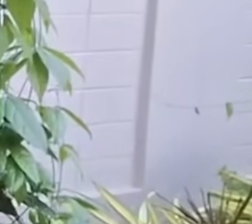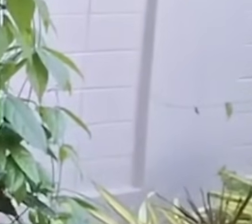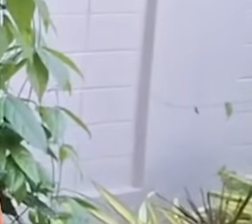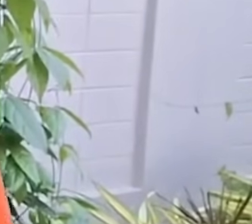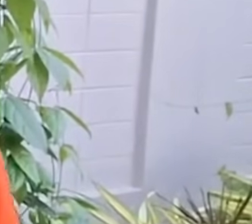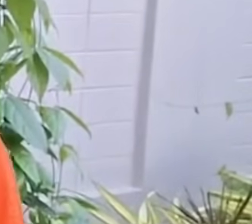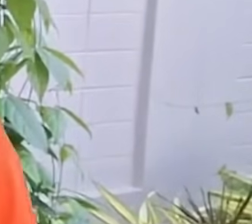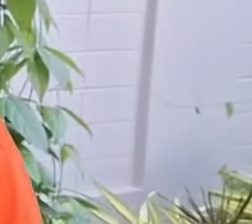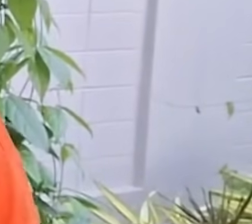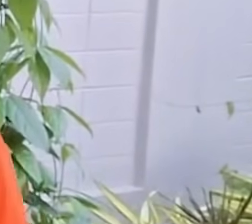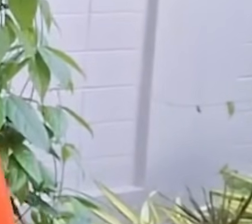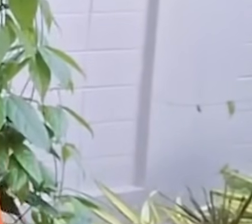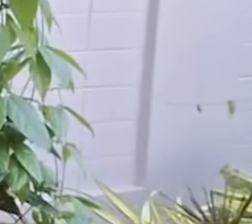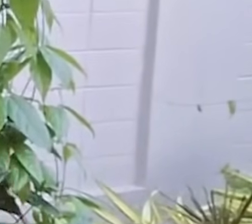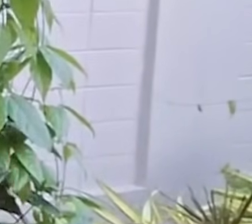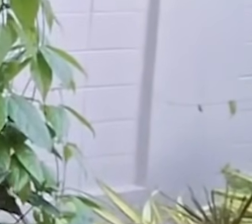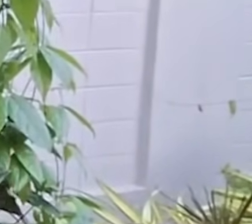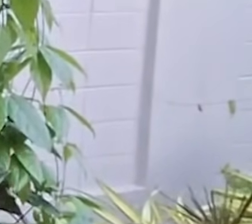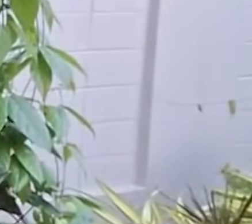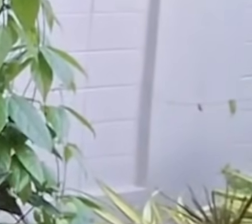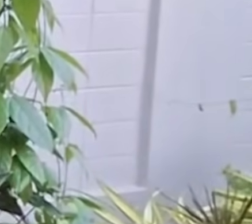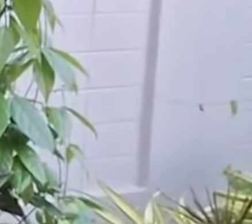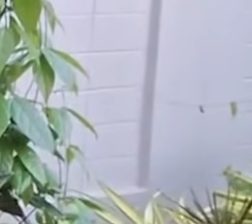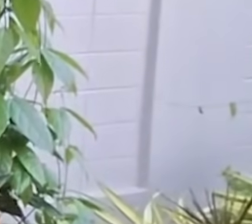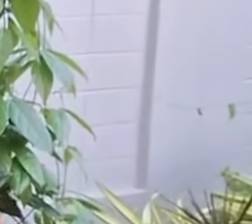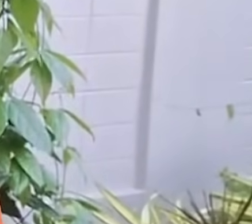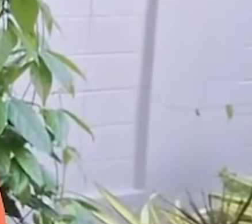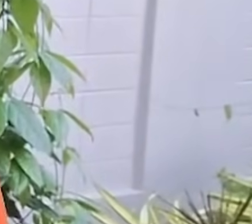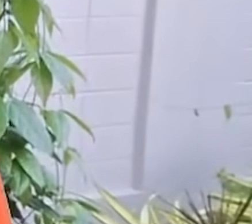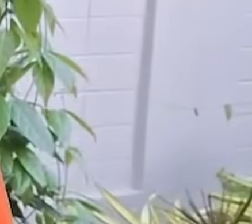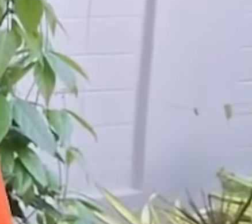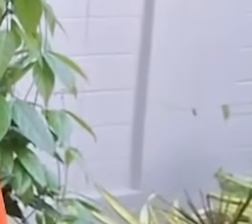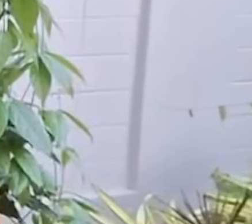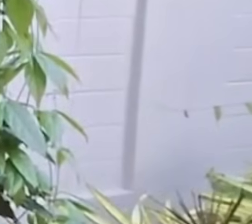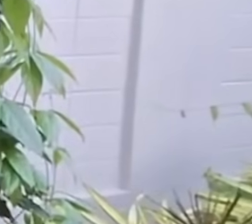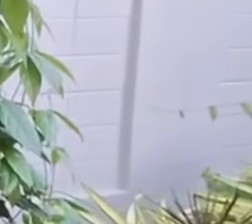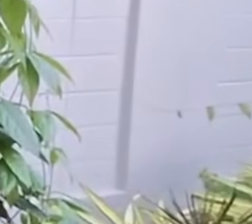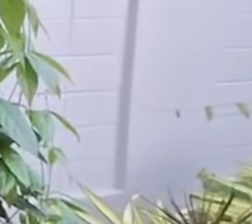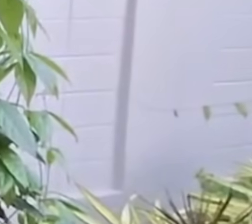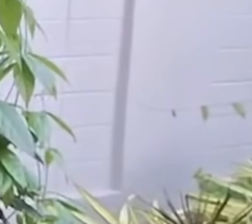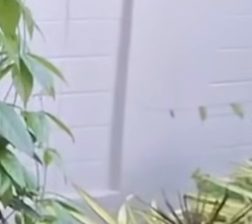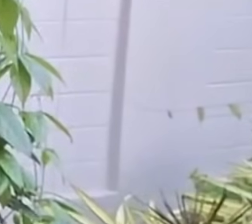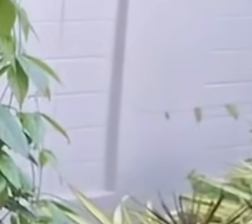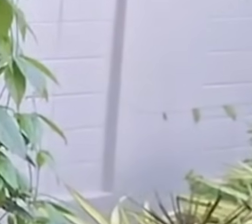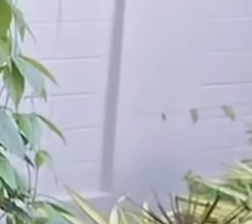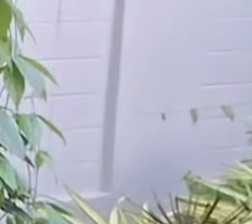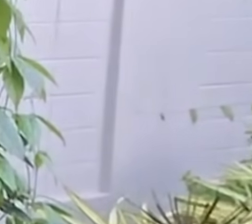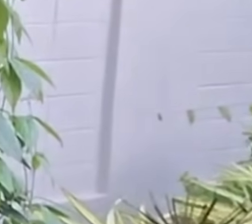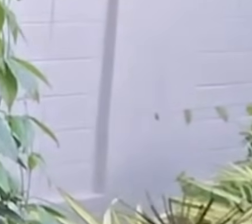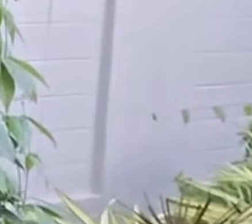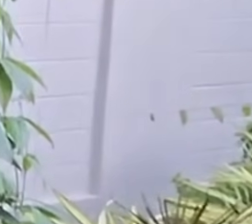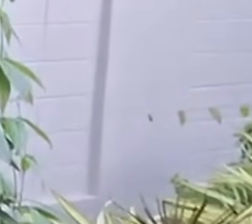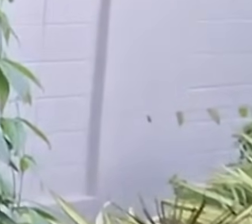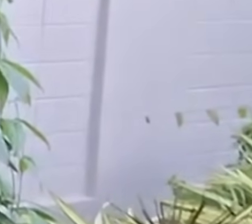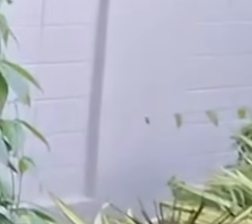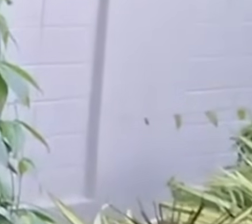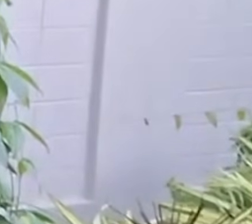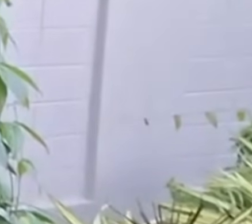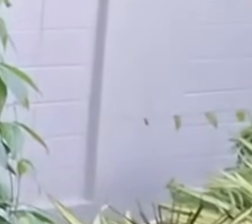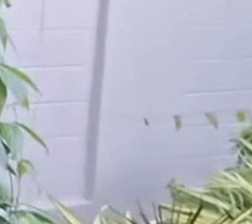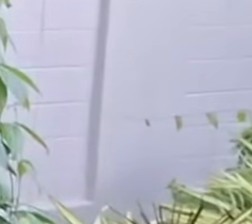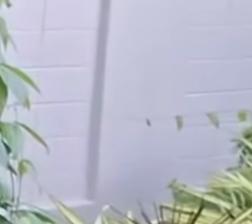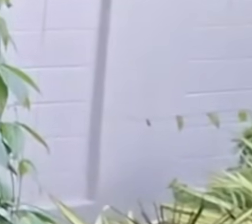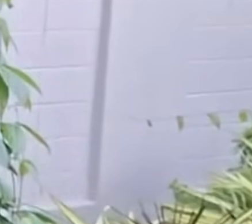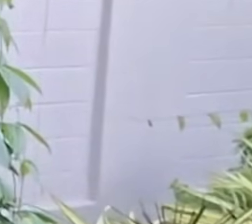Joel Wilson, and we have had that discussion, and that's part of our training, part of